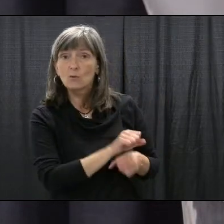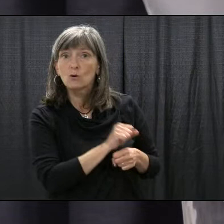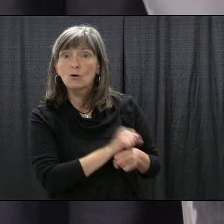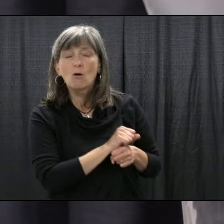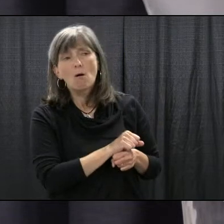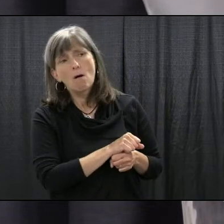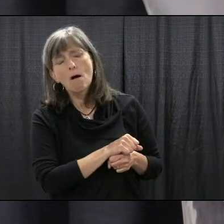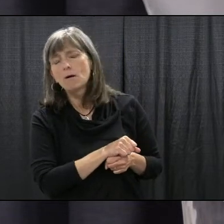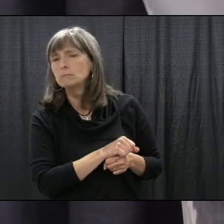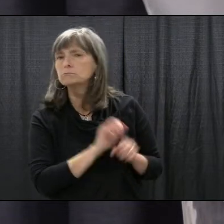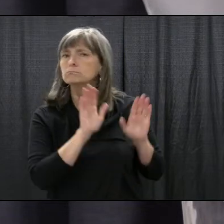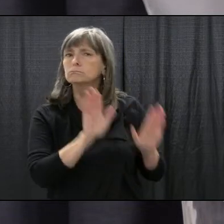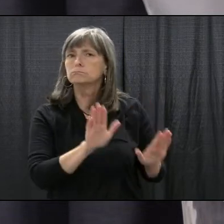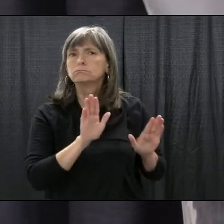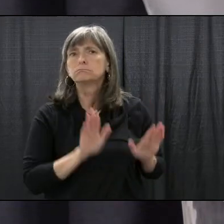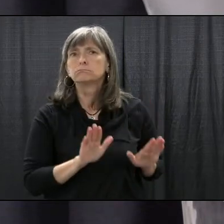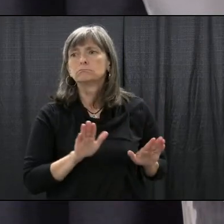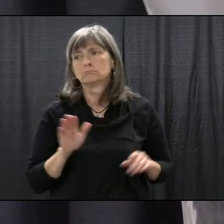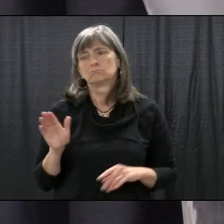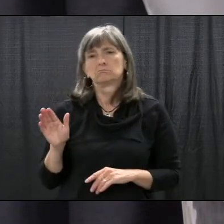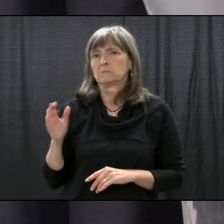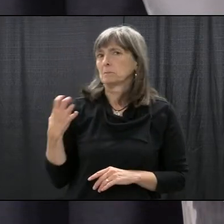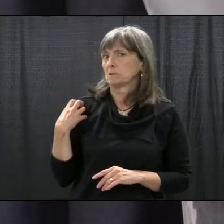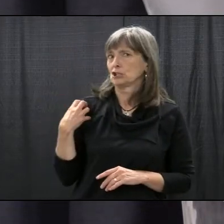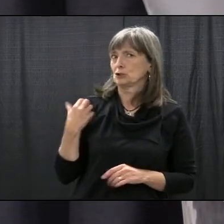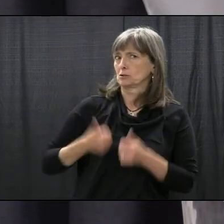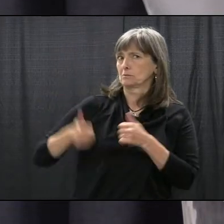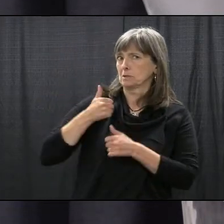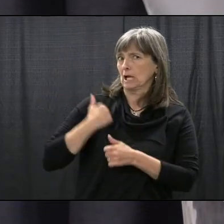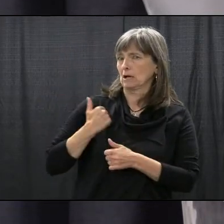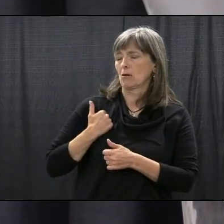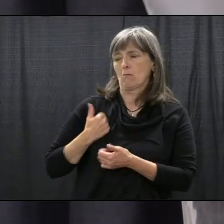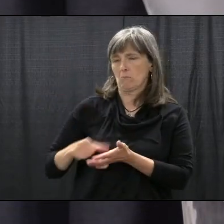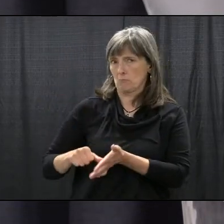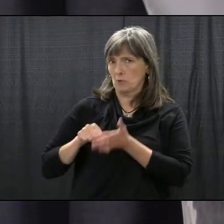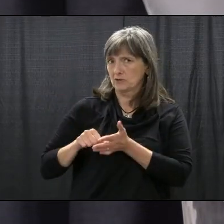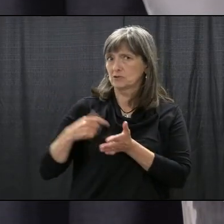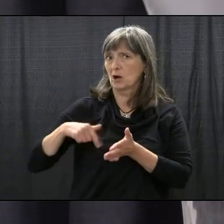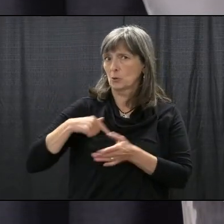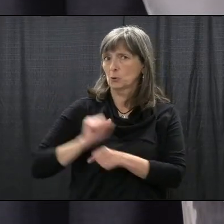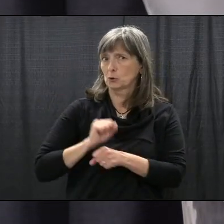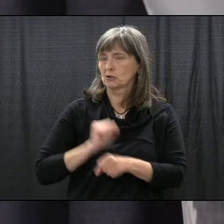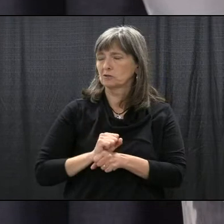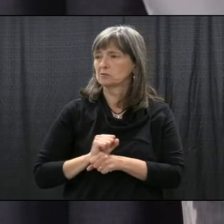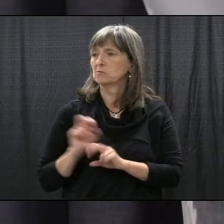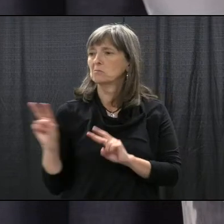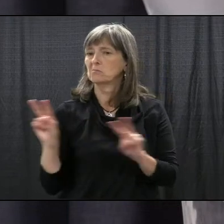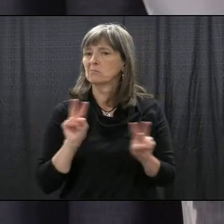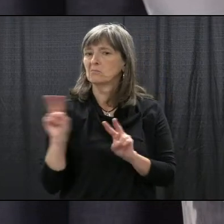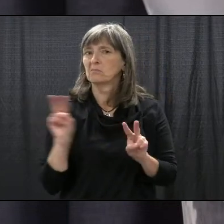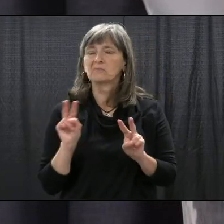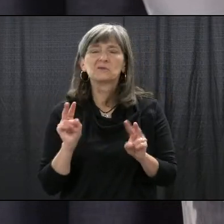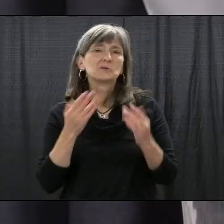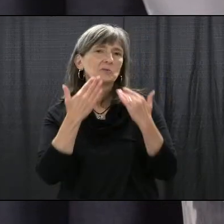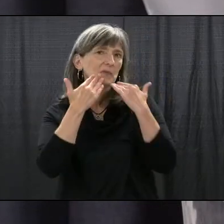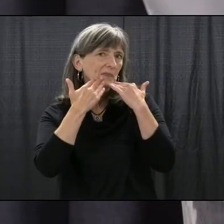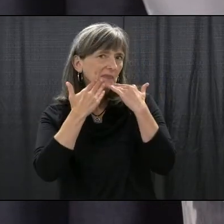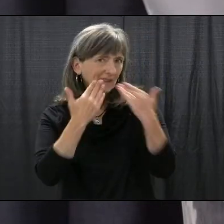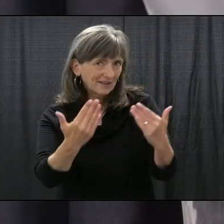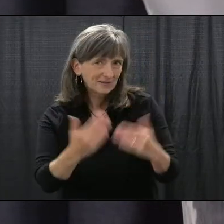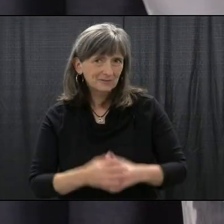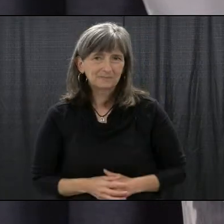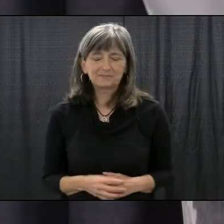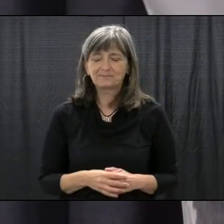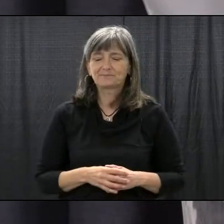in the vaccination. She was very impressed, and again, it's an opportunity for me to thank all of you. So with